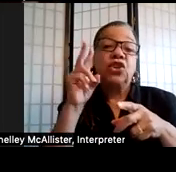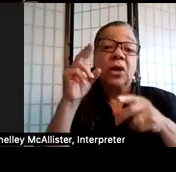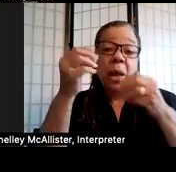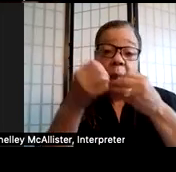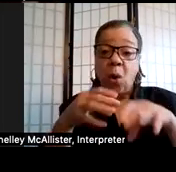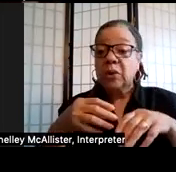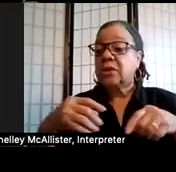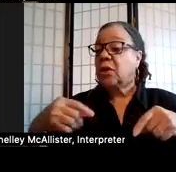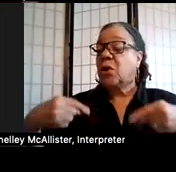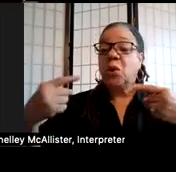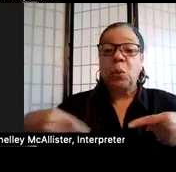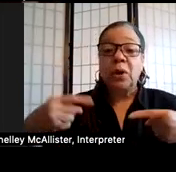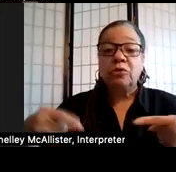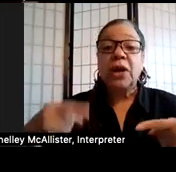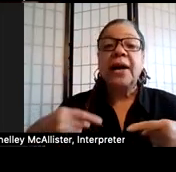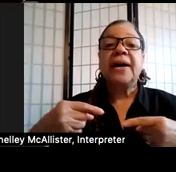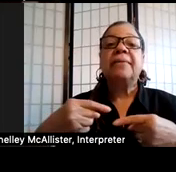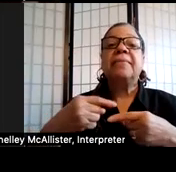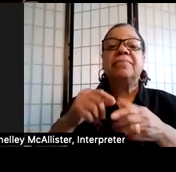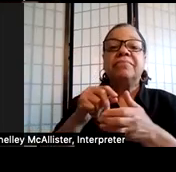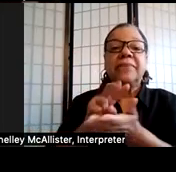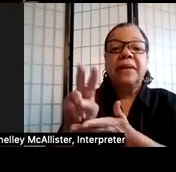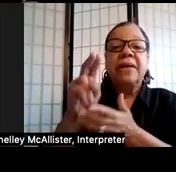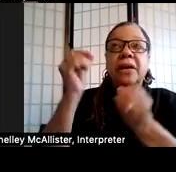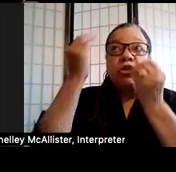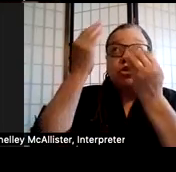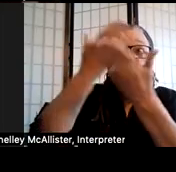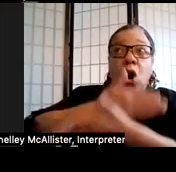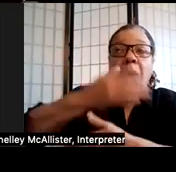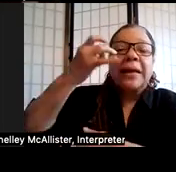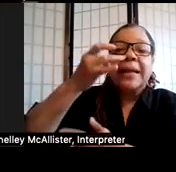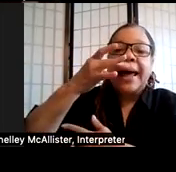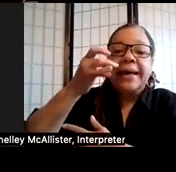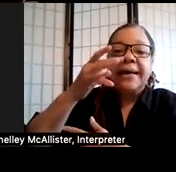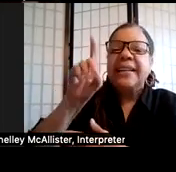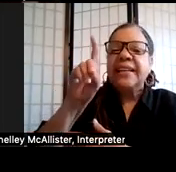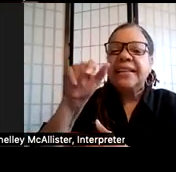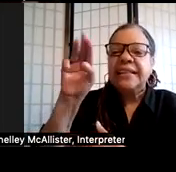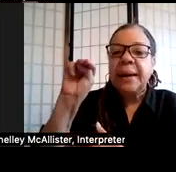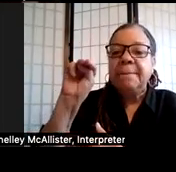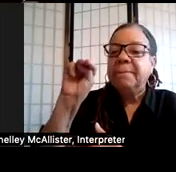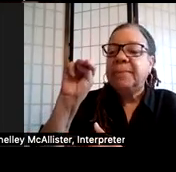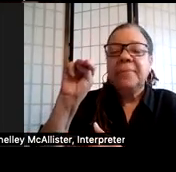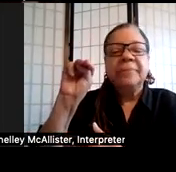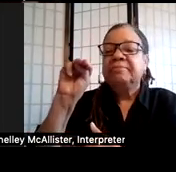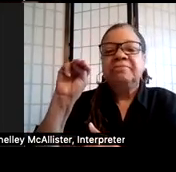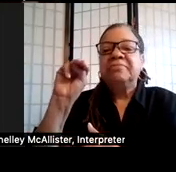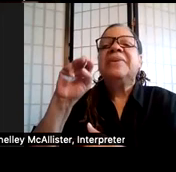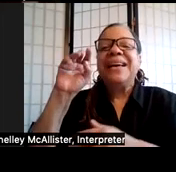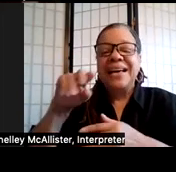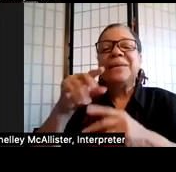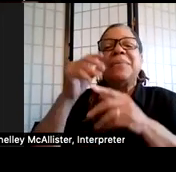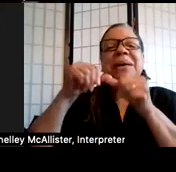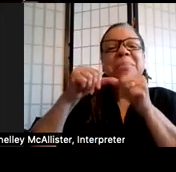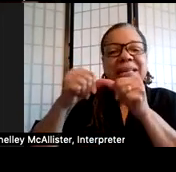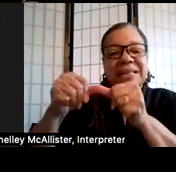brain-based disabilities. Dimmed lighting, as Stacy said, auxiliary aids and services have to be maintained